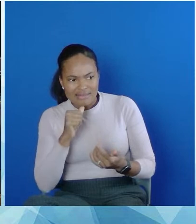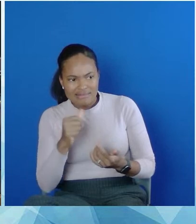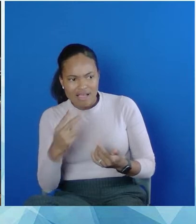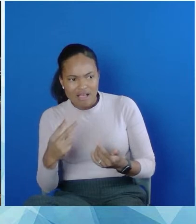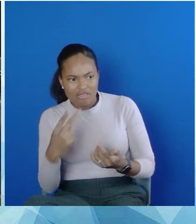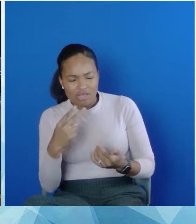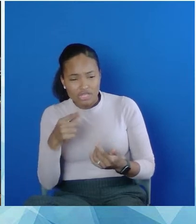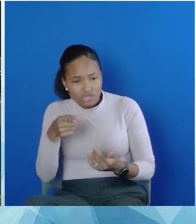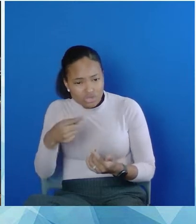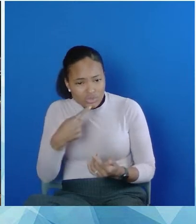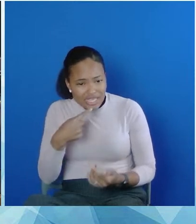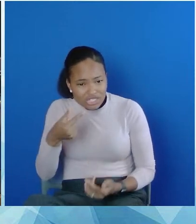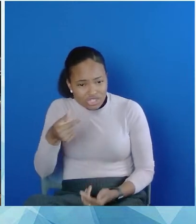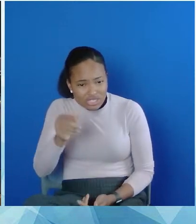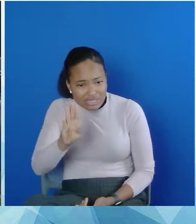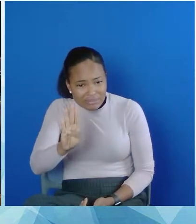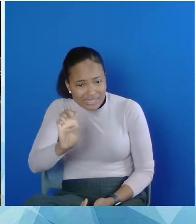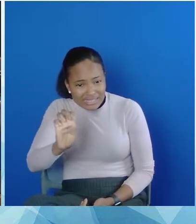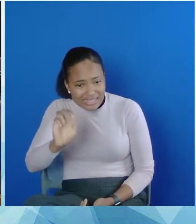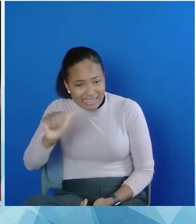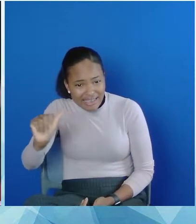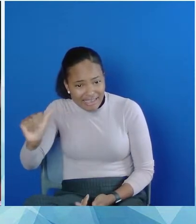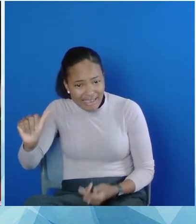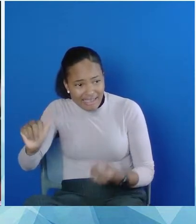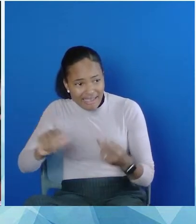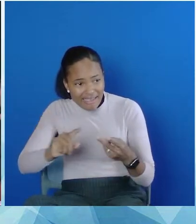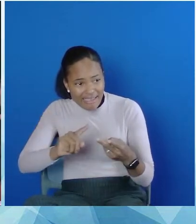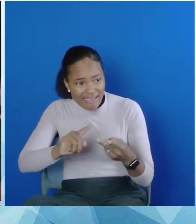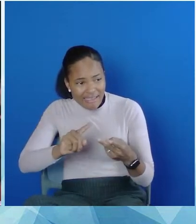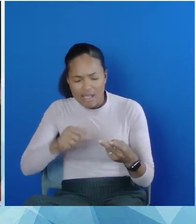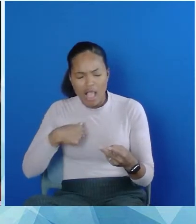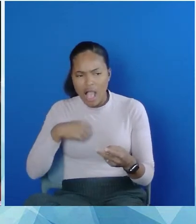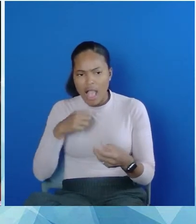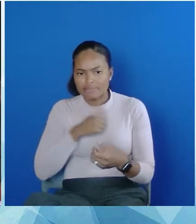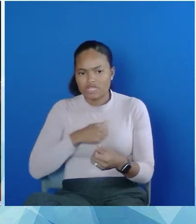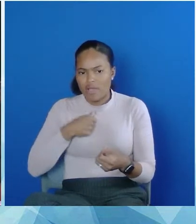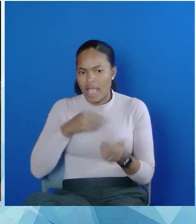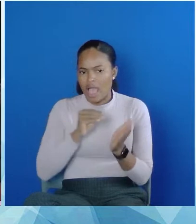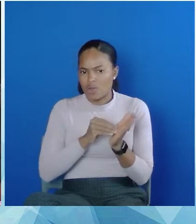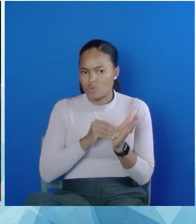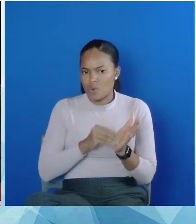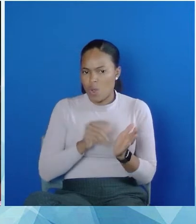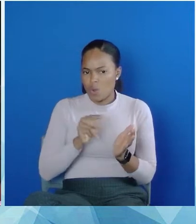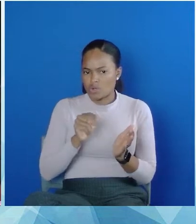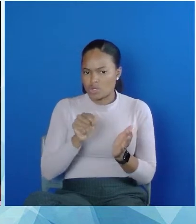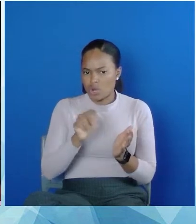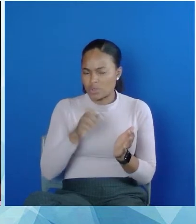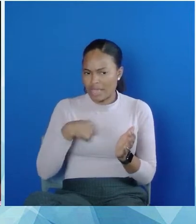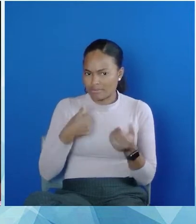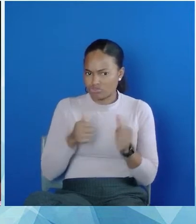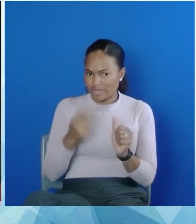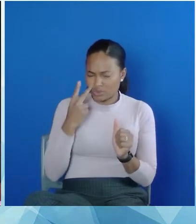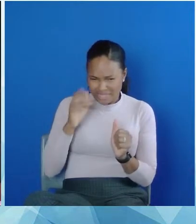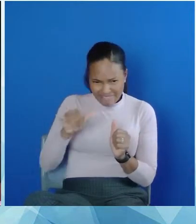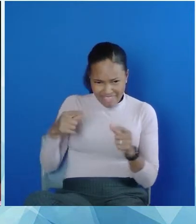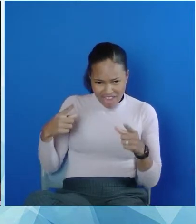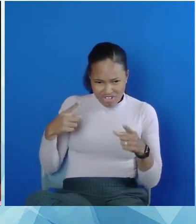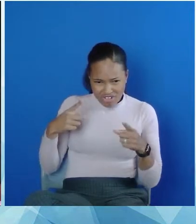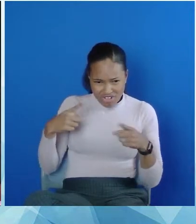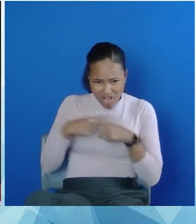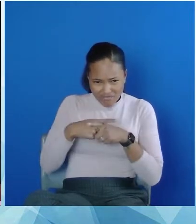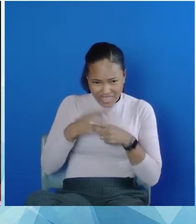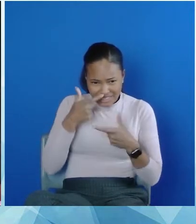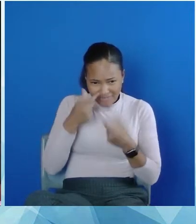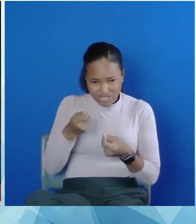said GBEAA, and that's related to, I'm sorry, I wrote notes here, and I'm trying to see. Is that the conflict of interest for staff? No, that